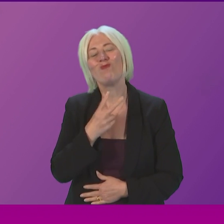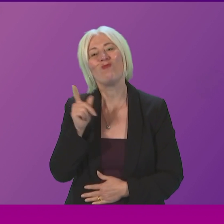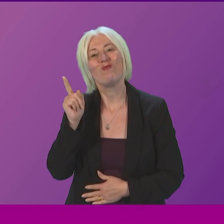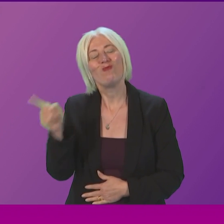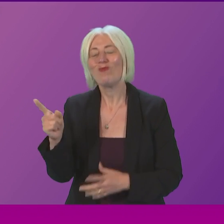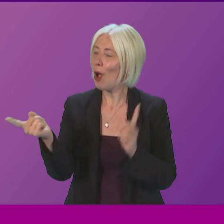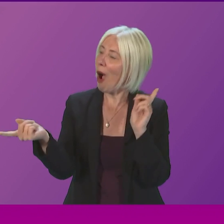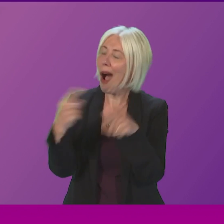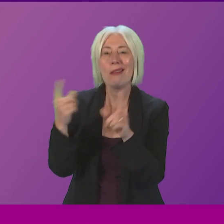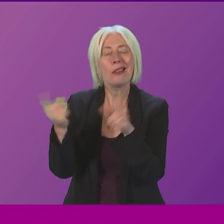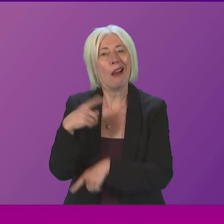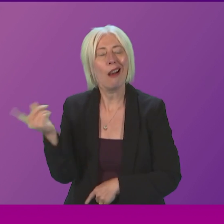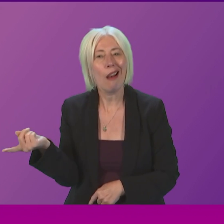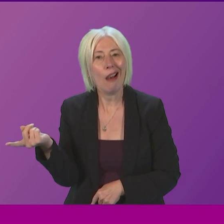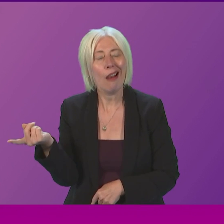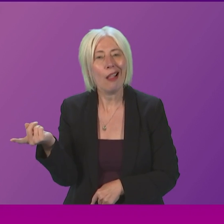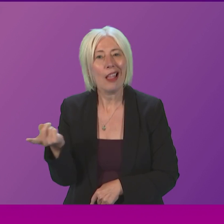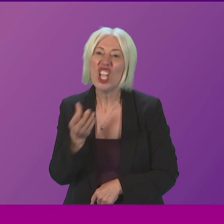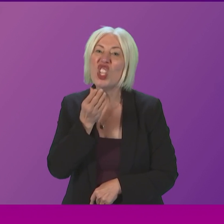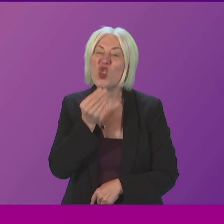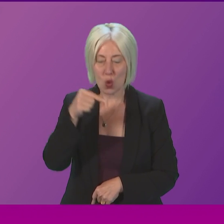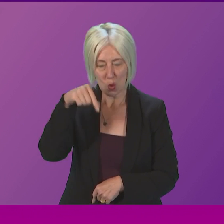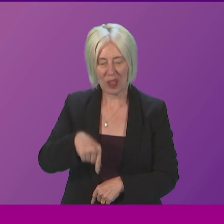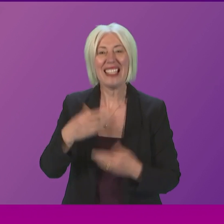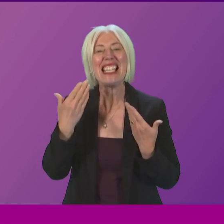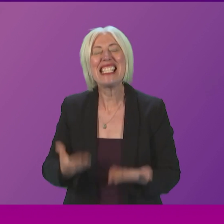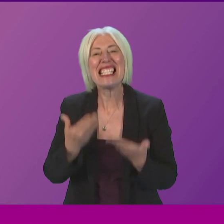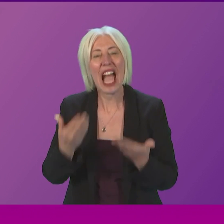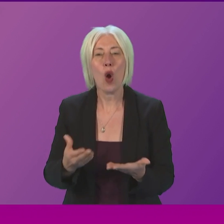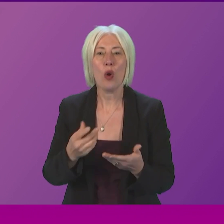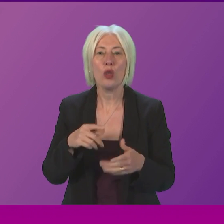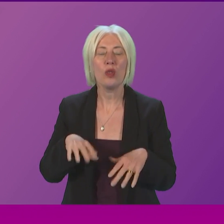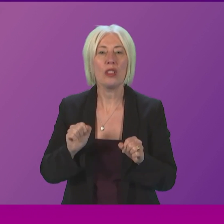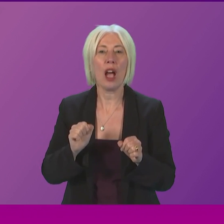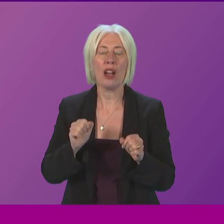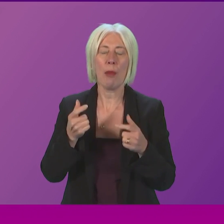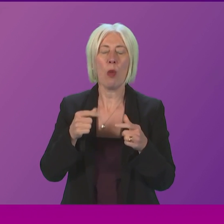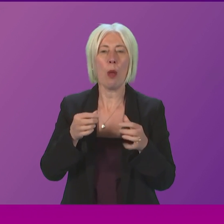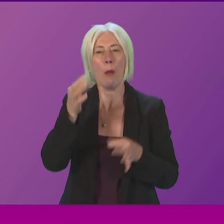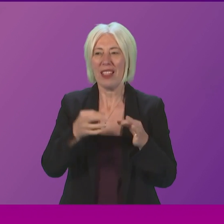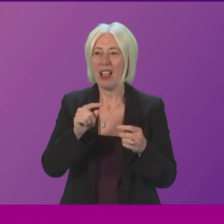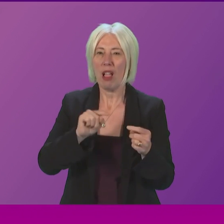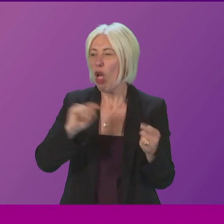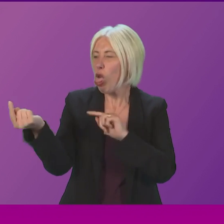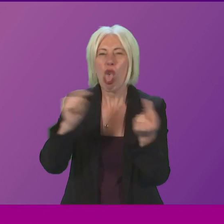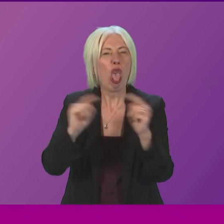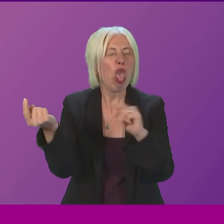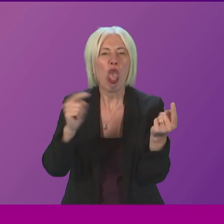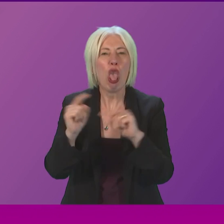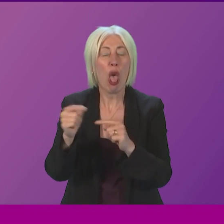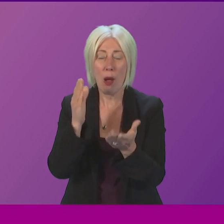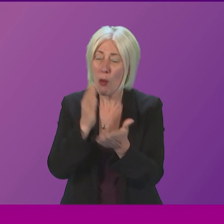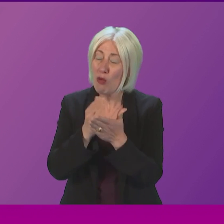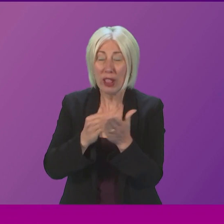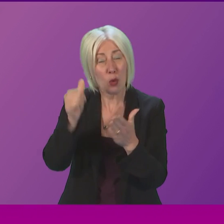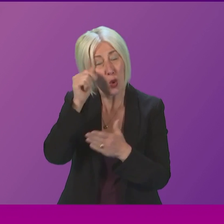is answering these questions is he's used this as an occasion to engage in political knockabout, when what we really know is that this